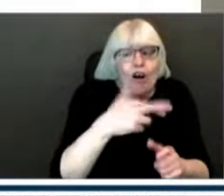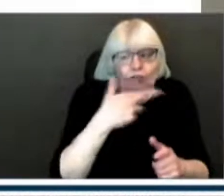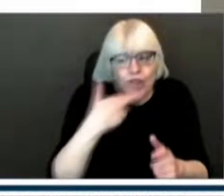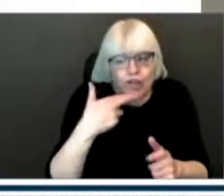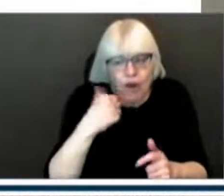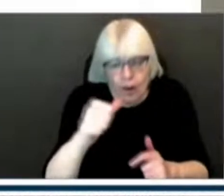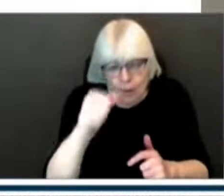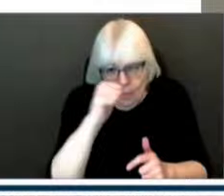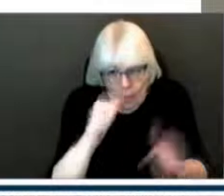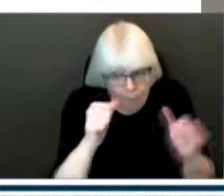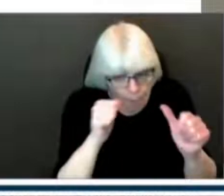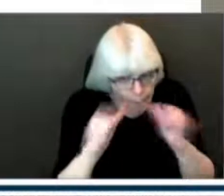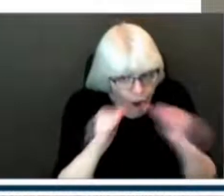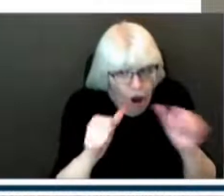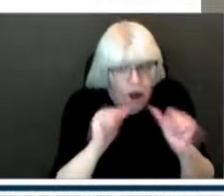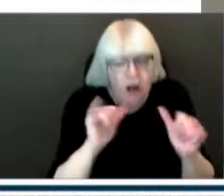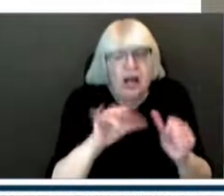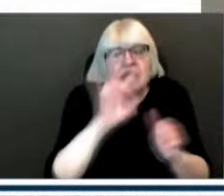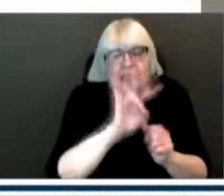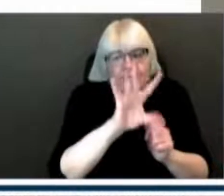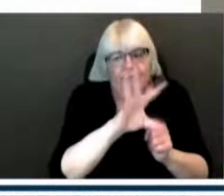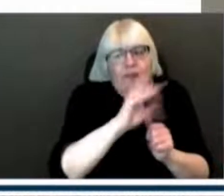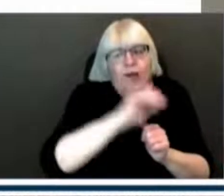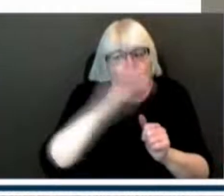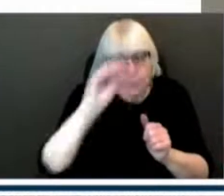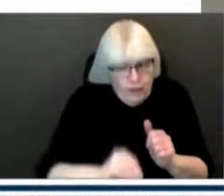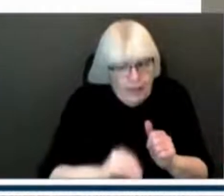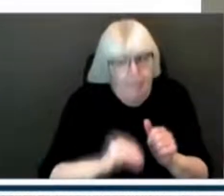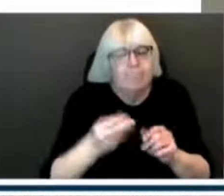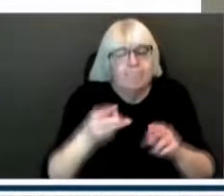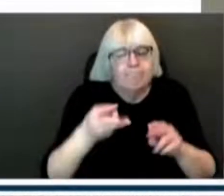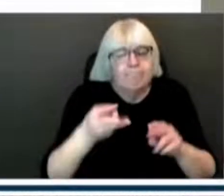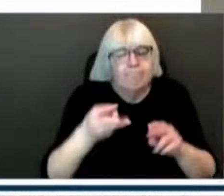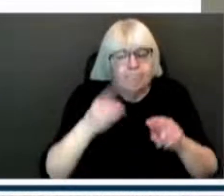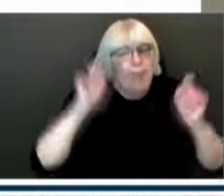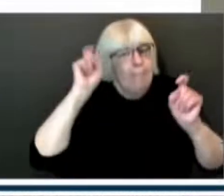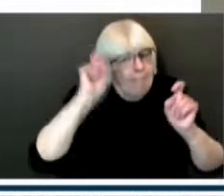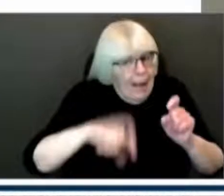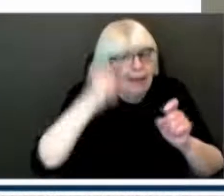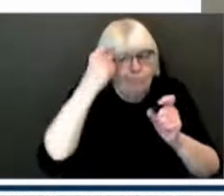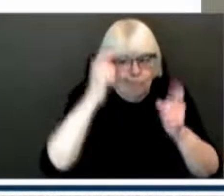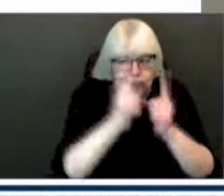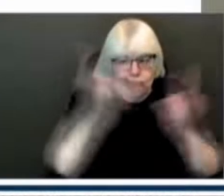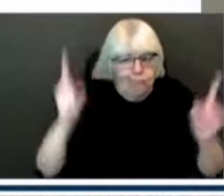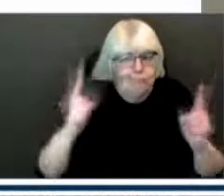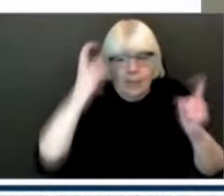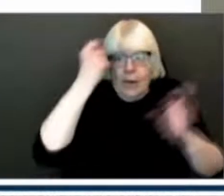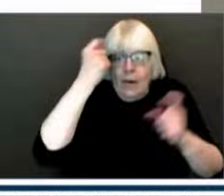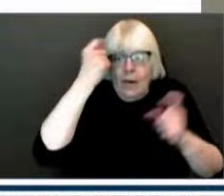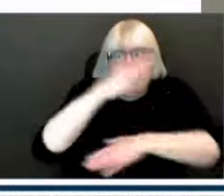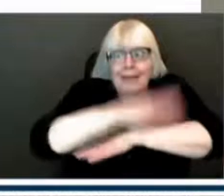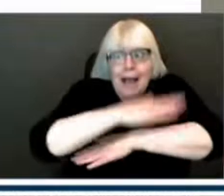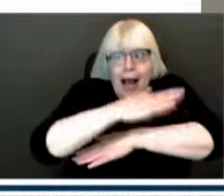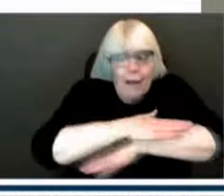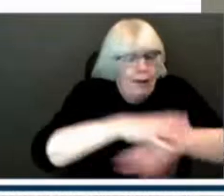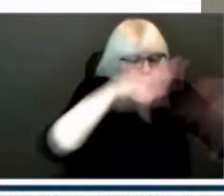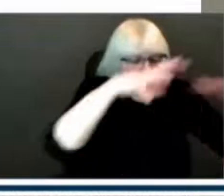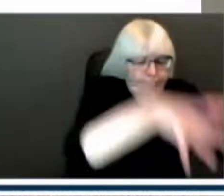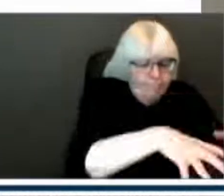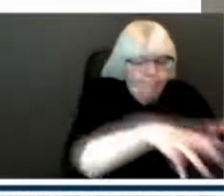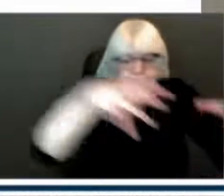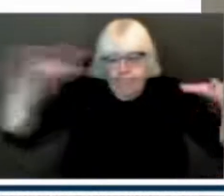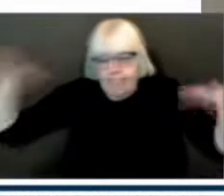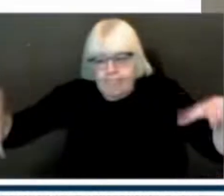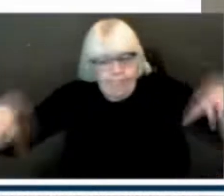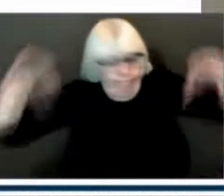need to have the distance of 2 meters between tables, and there will be a limit of 25 people maximum at a single